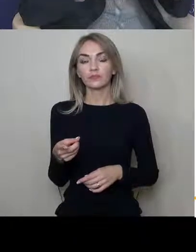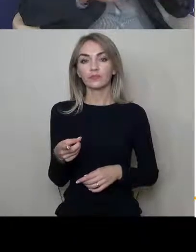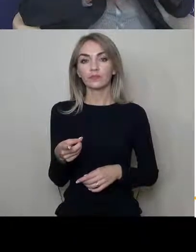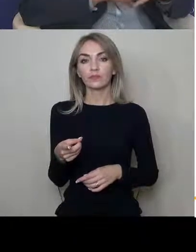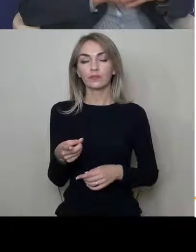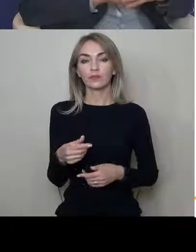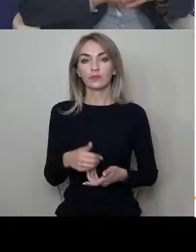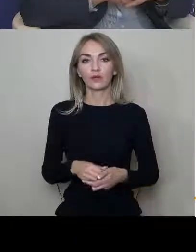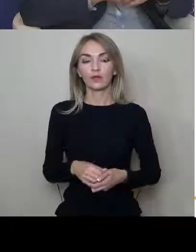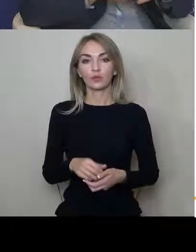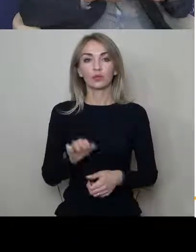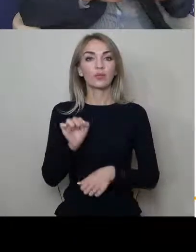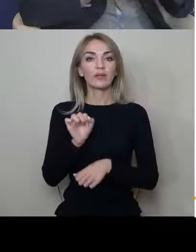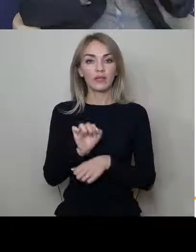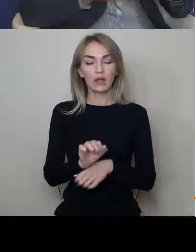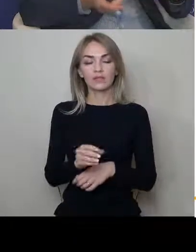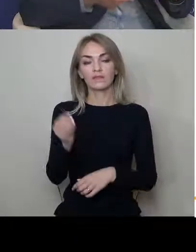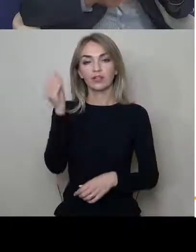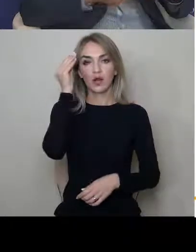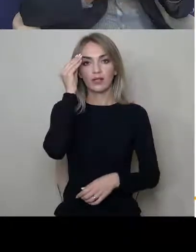receives it.